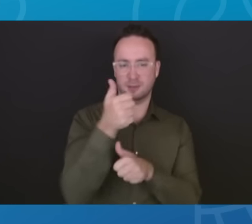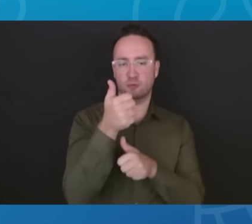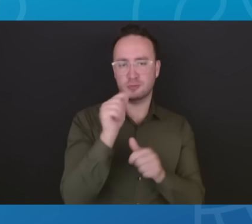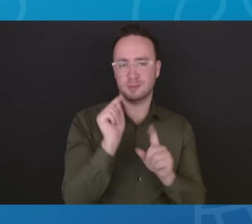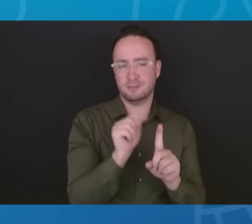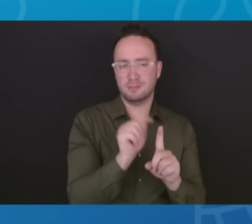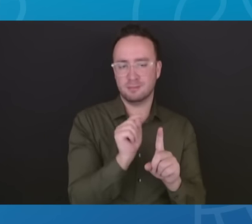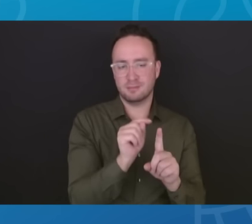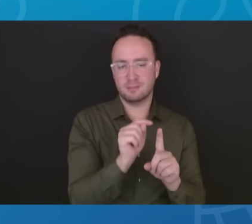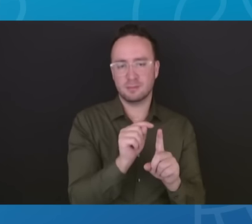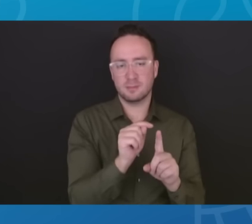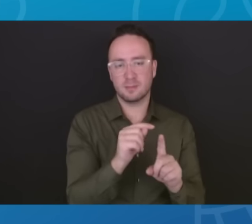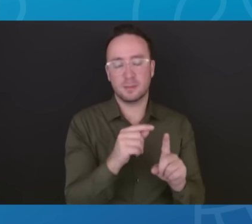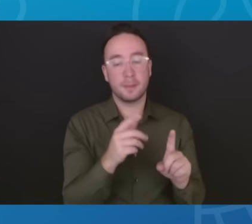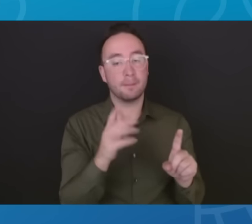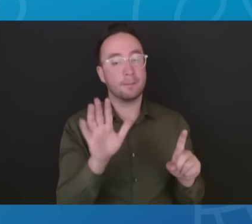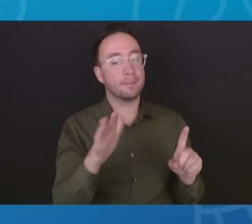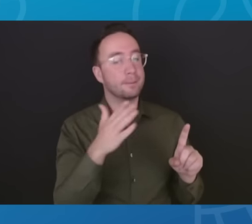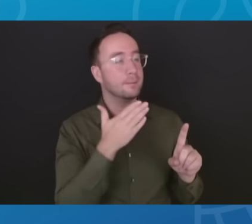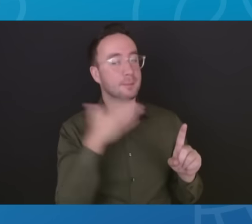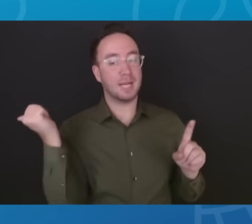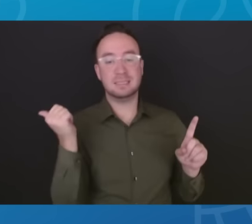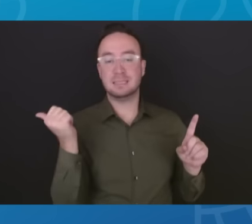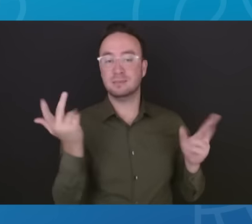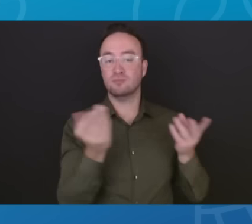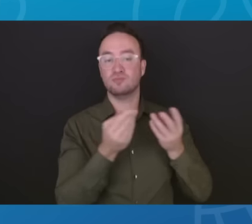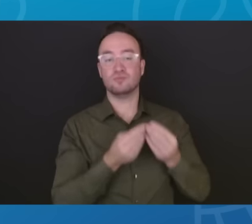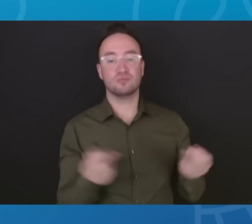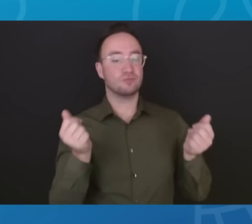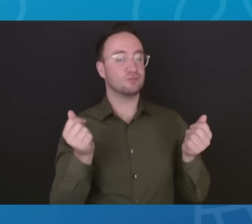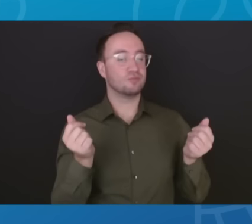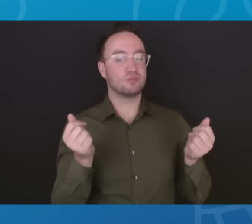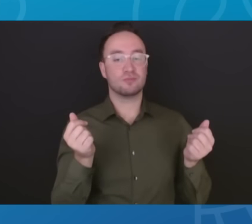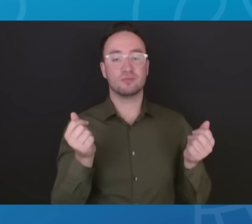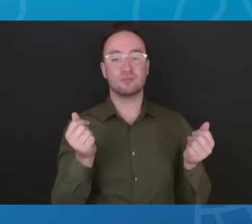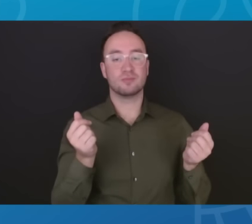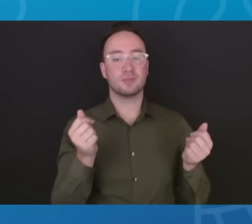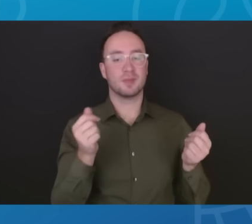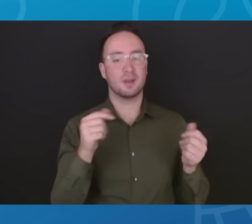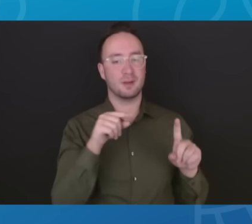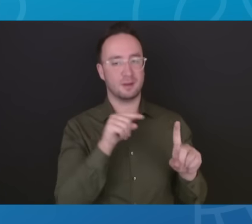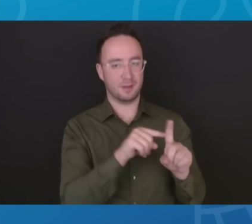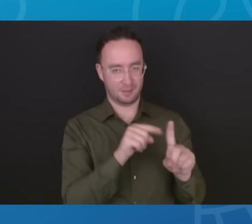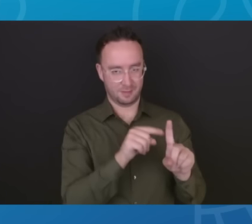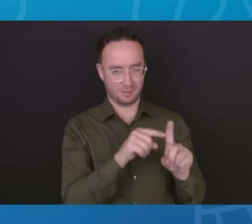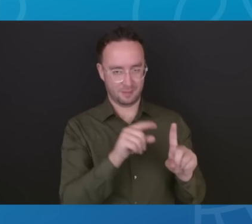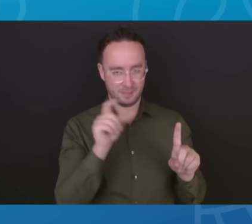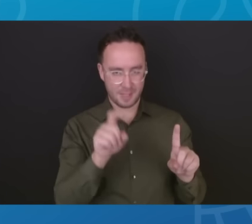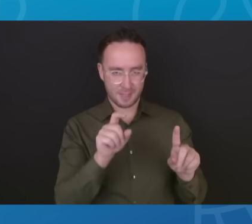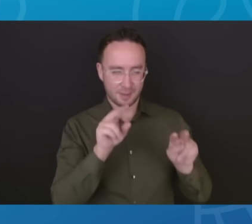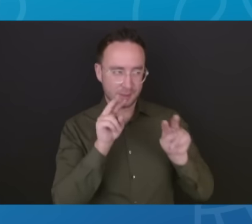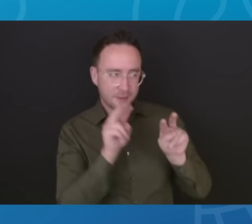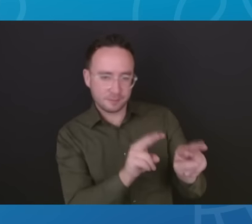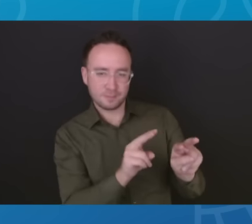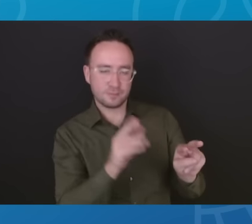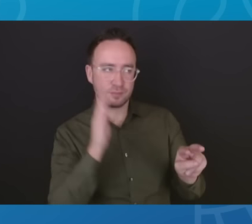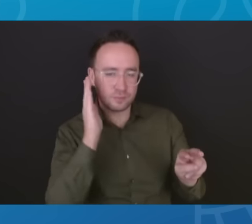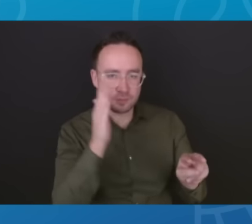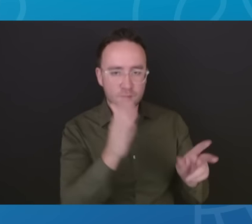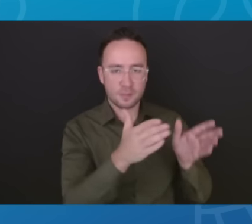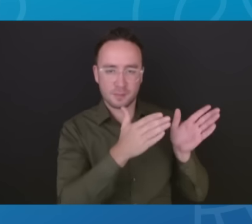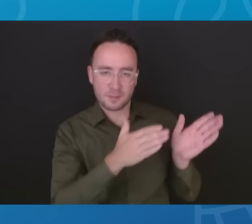these conflicts needs to be one that has a political path forward that answers the aspirations of the Palestinian people. It needs to be a path for